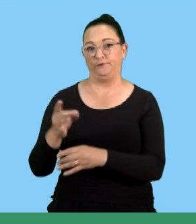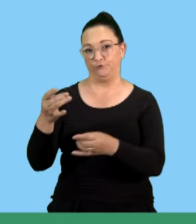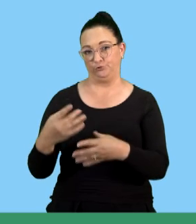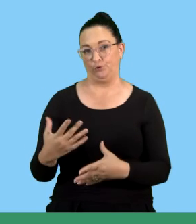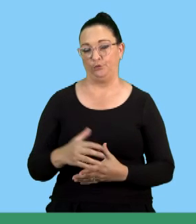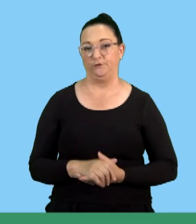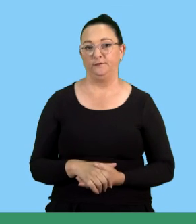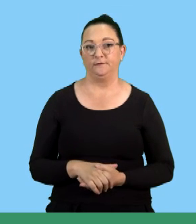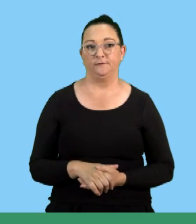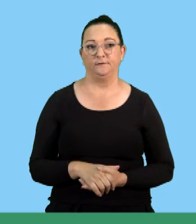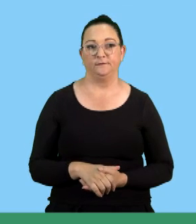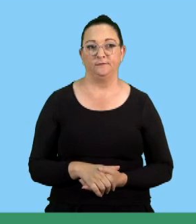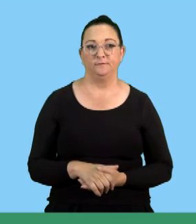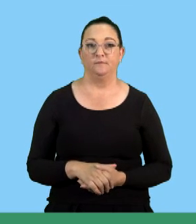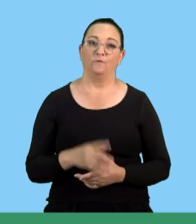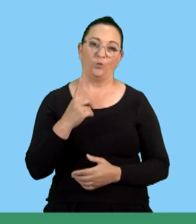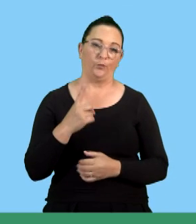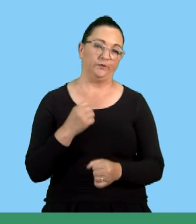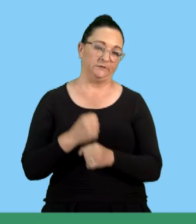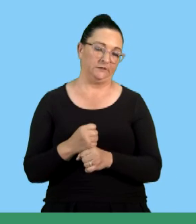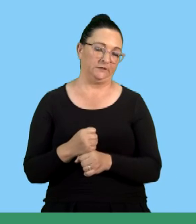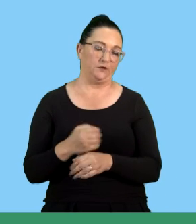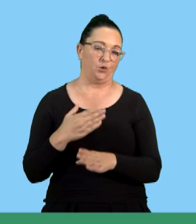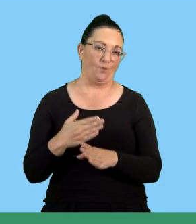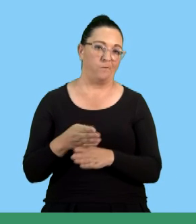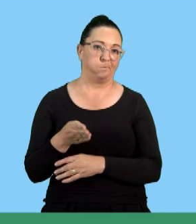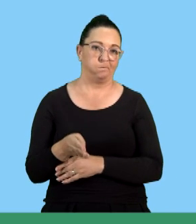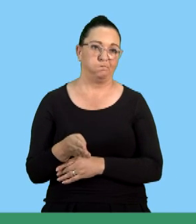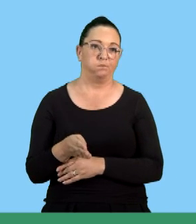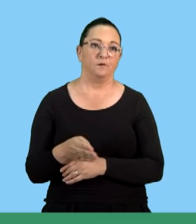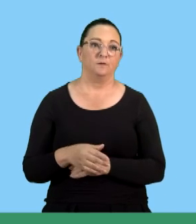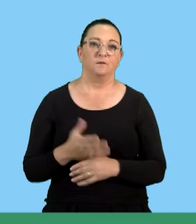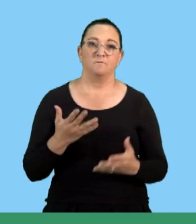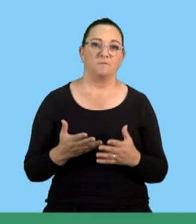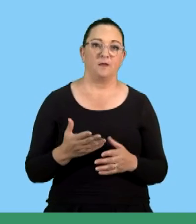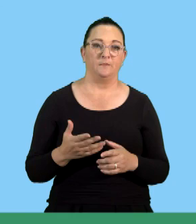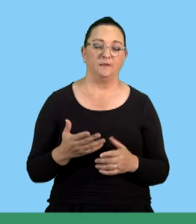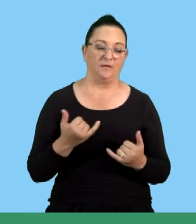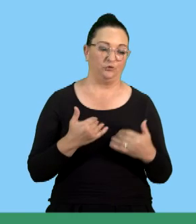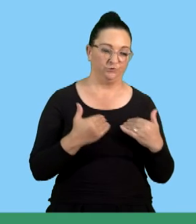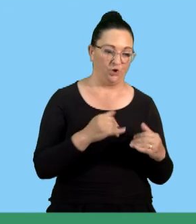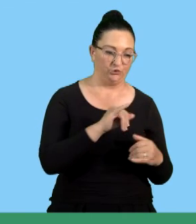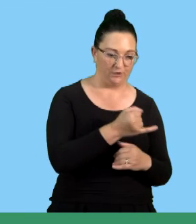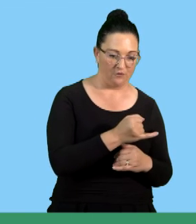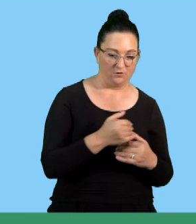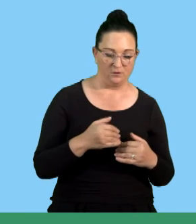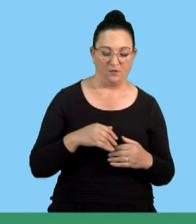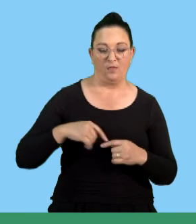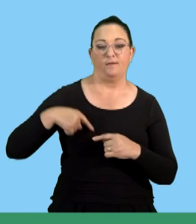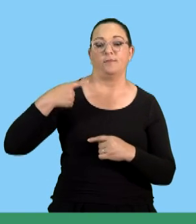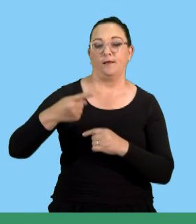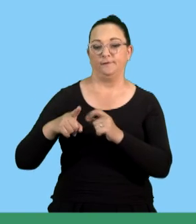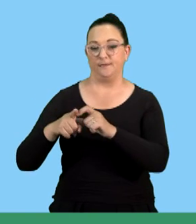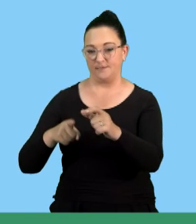be given if the worker has been employed for a year or longer. So now let's say it's December or it's January the next